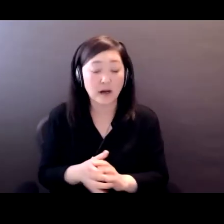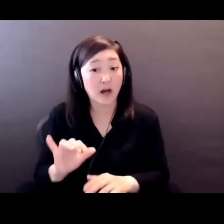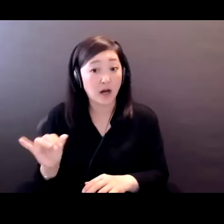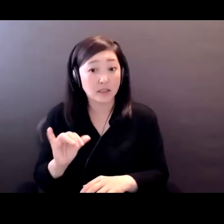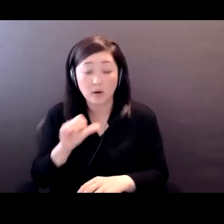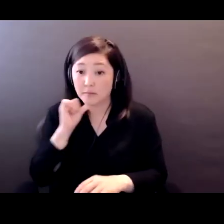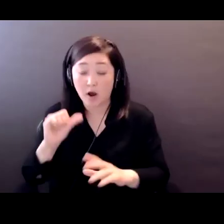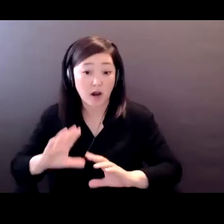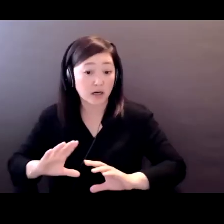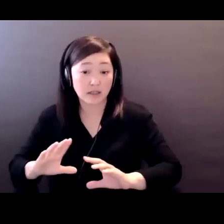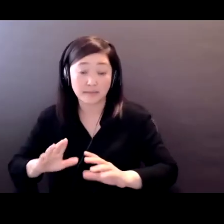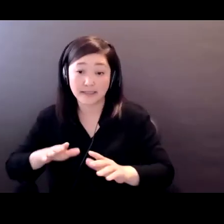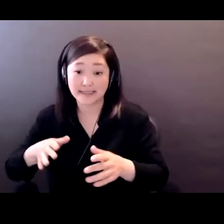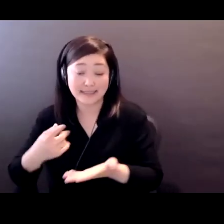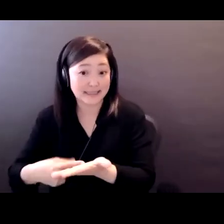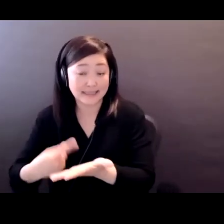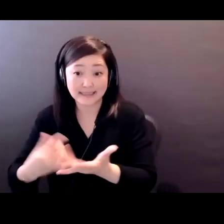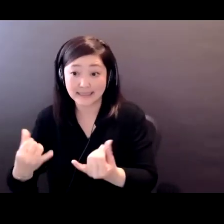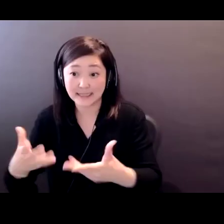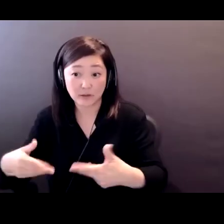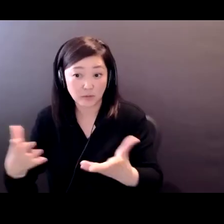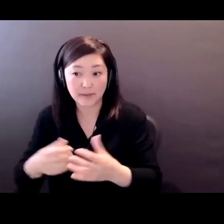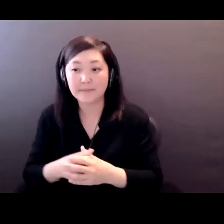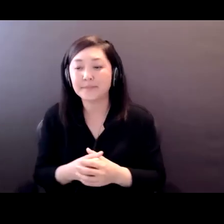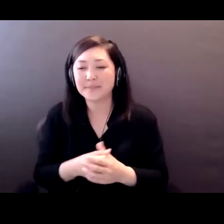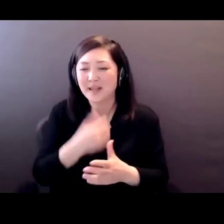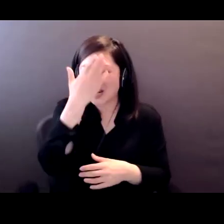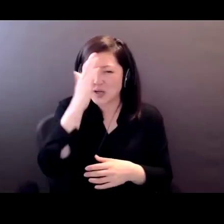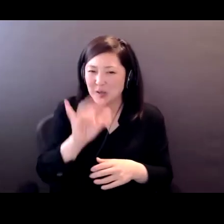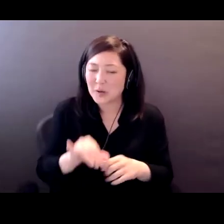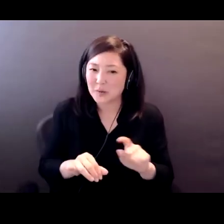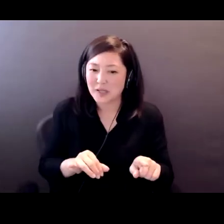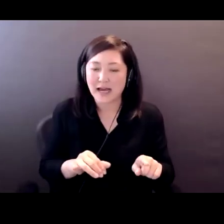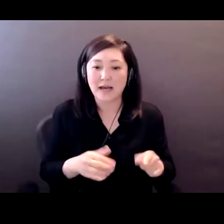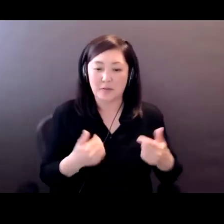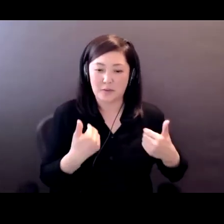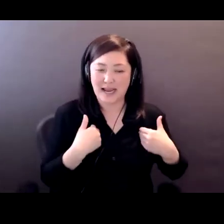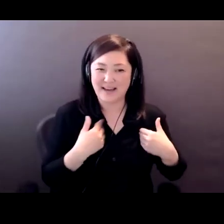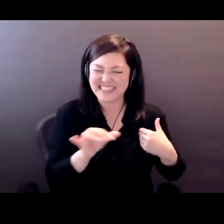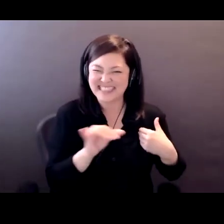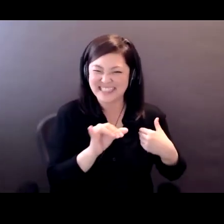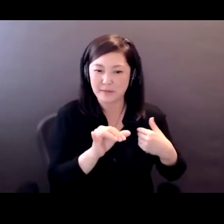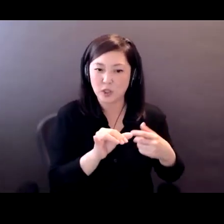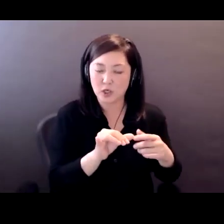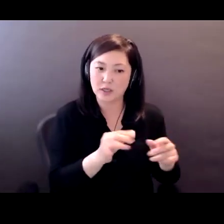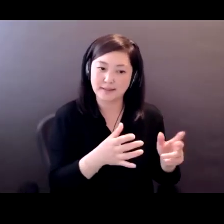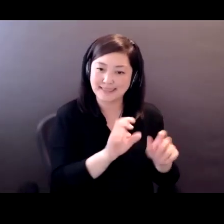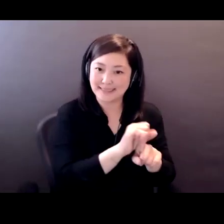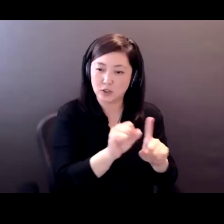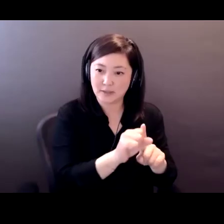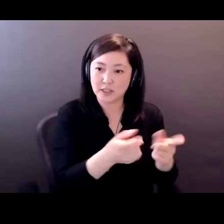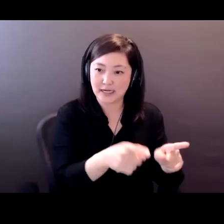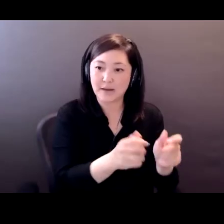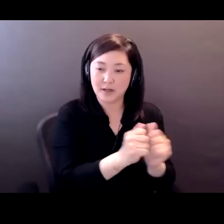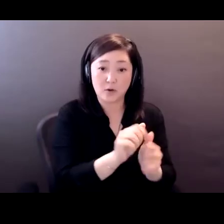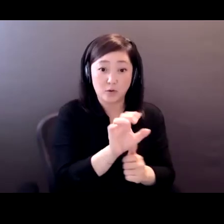today. So as you may know, there are parallel developments occurring in civil law. So for example, on Friday